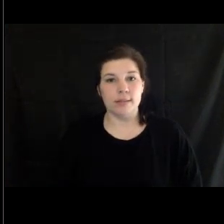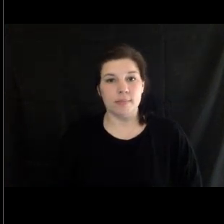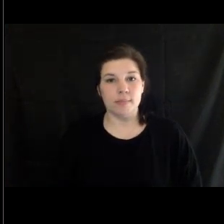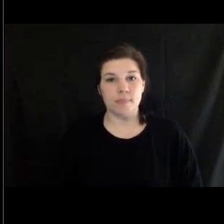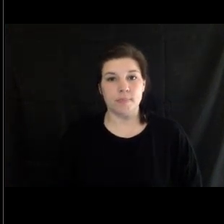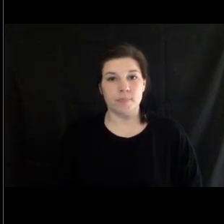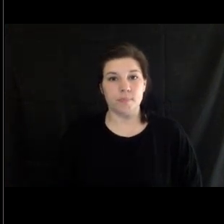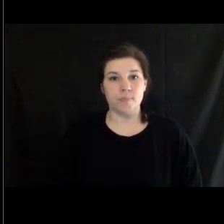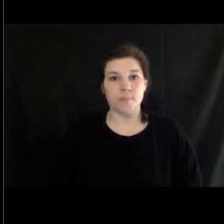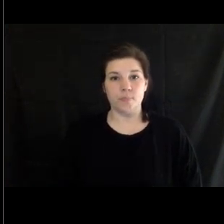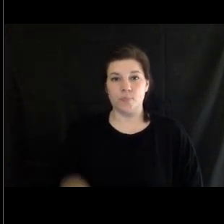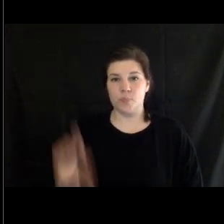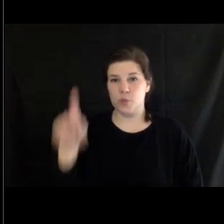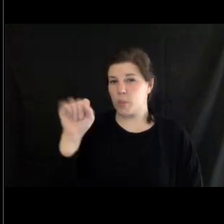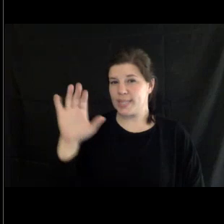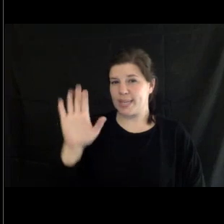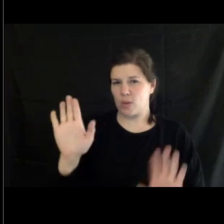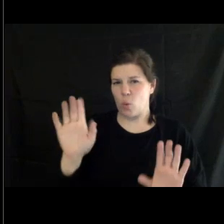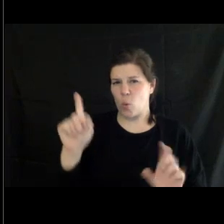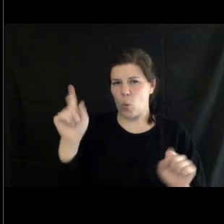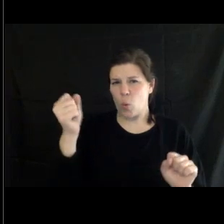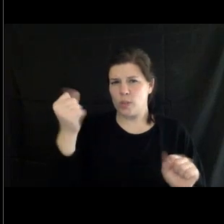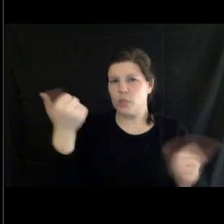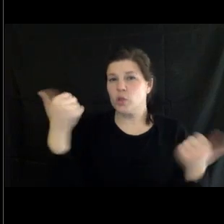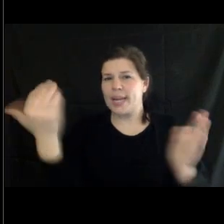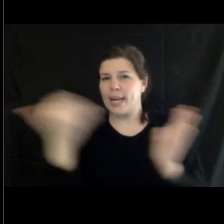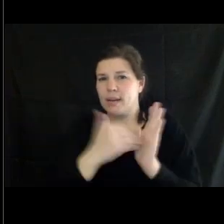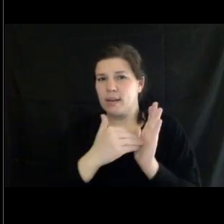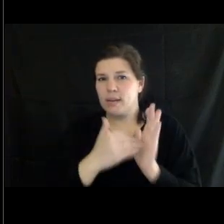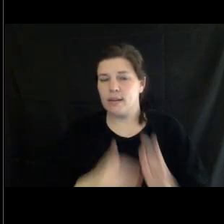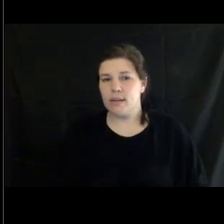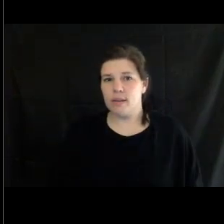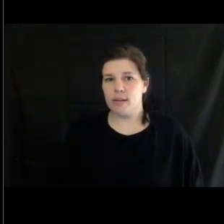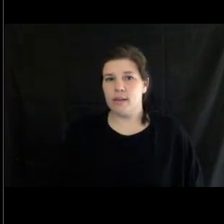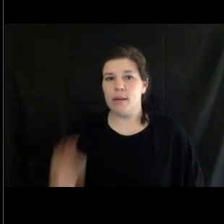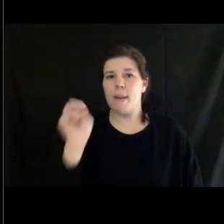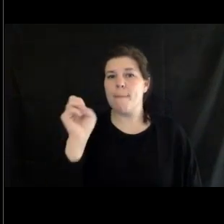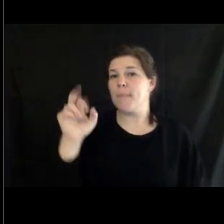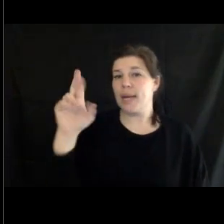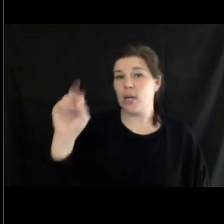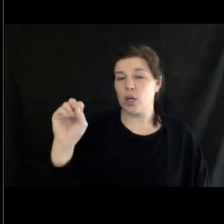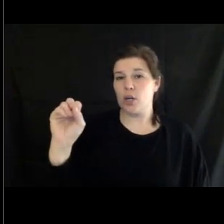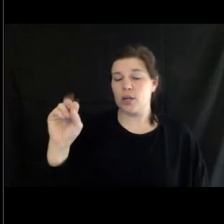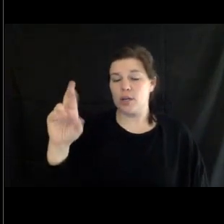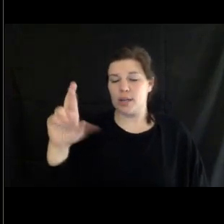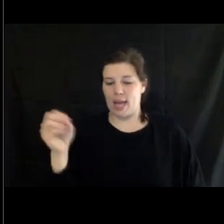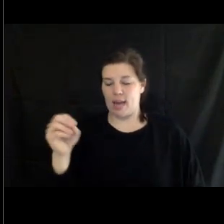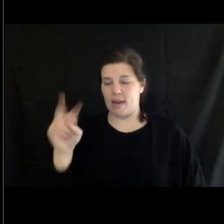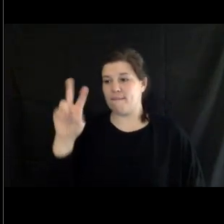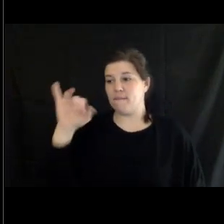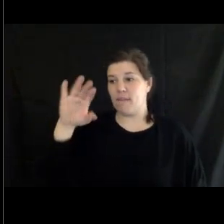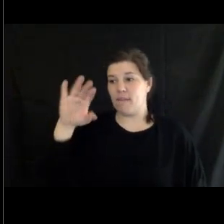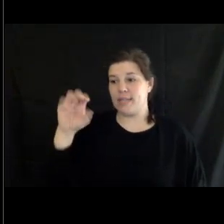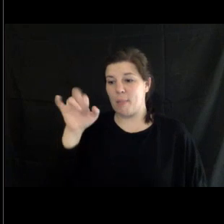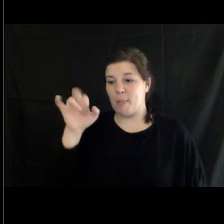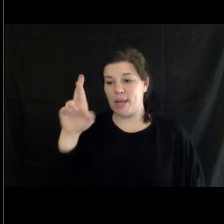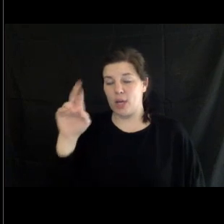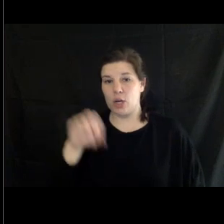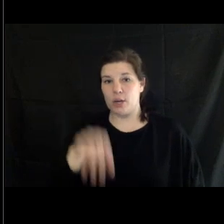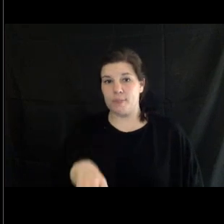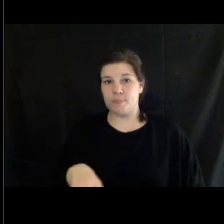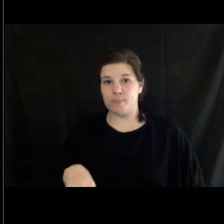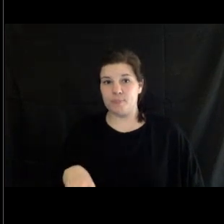Oh, 1 second, go ahead. Hold on, Try, go back. try it one more time. Mayor and Vice Mayor, Commissioner, this is RJ Ramirez. I'm the